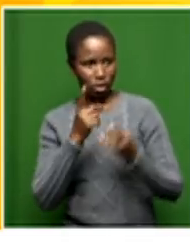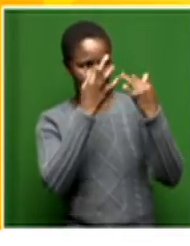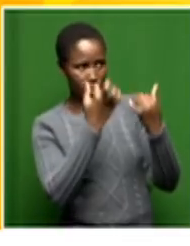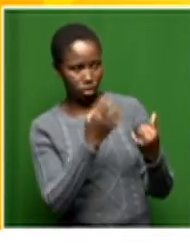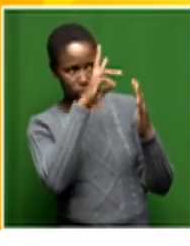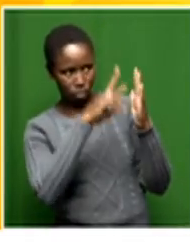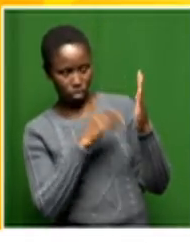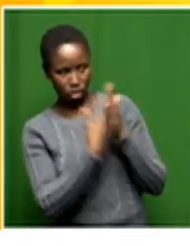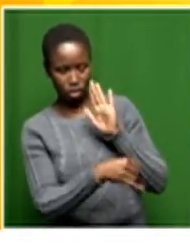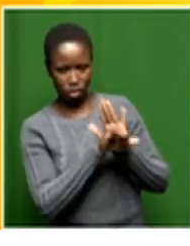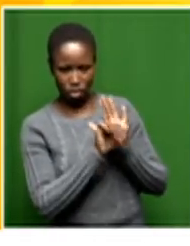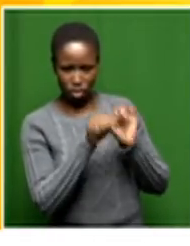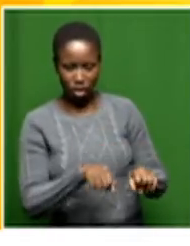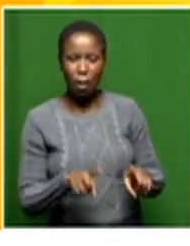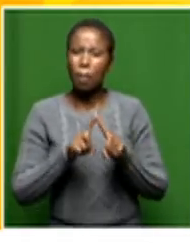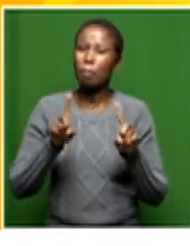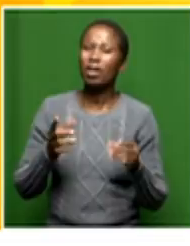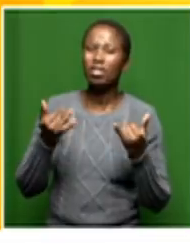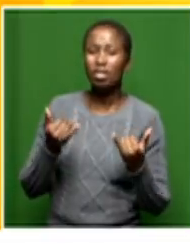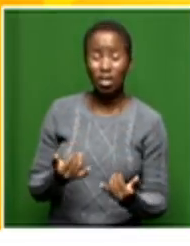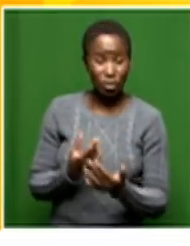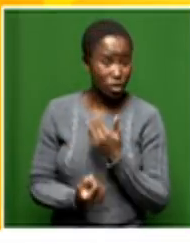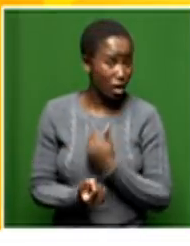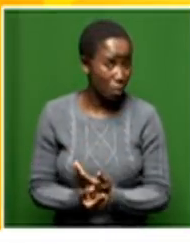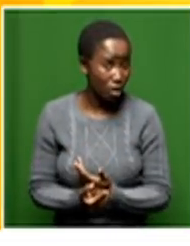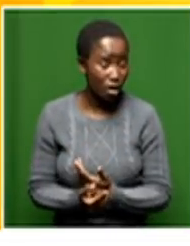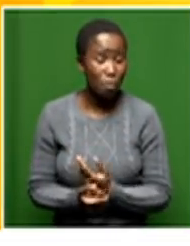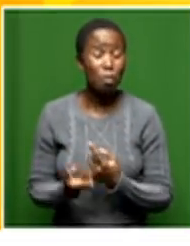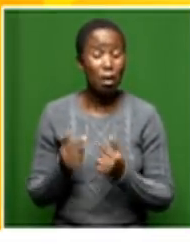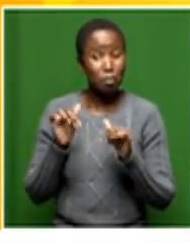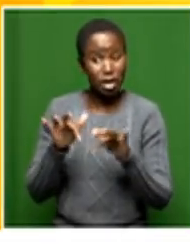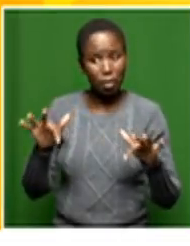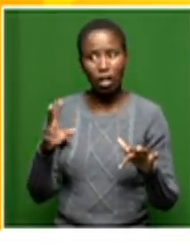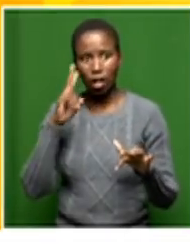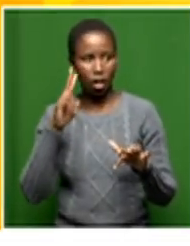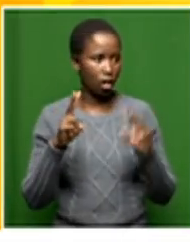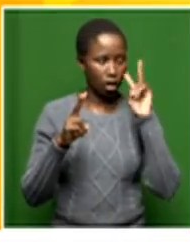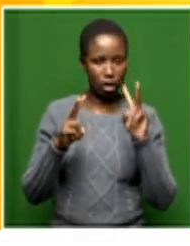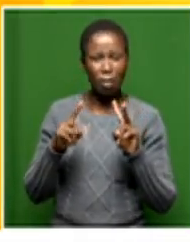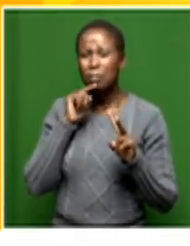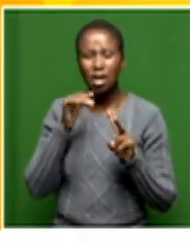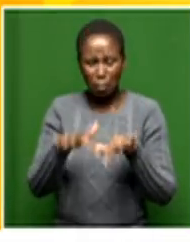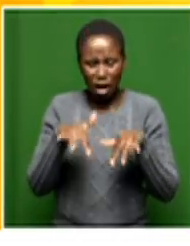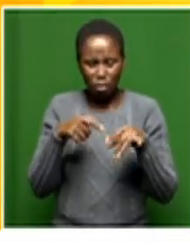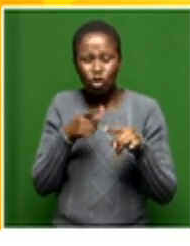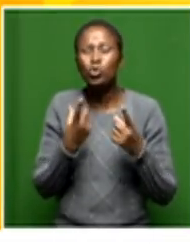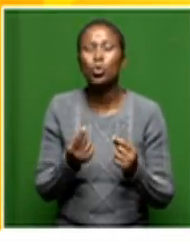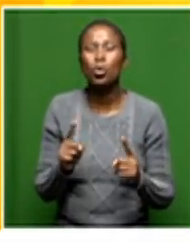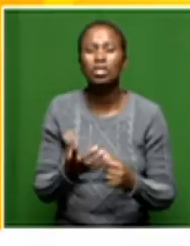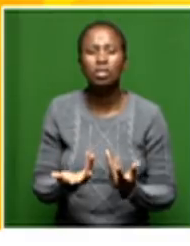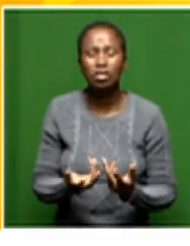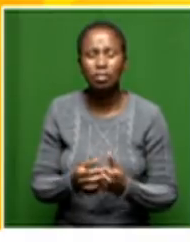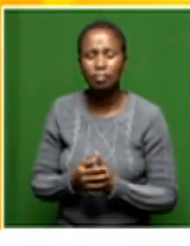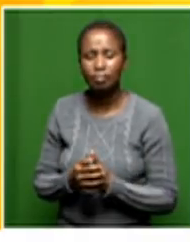initially, but now that this does come into play and it is in the public domain, what does Parliament do? As I'm saying,